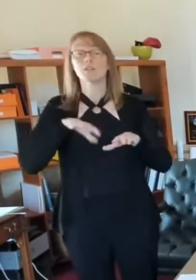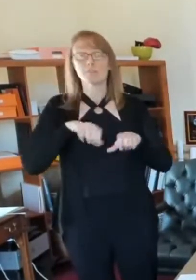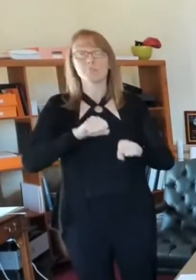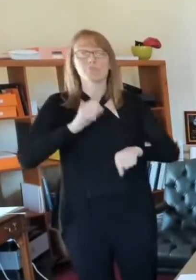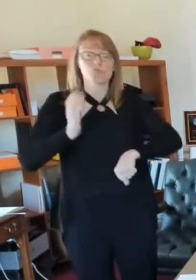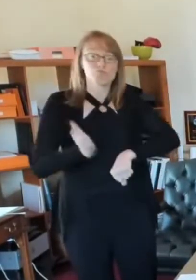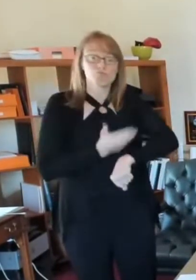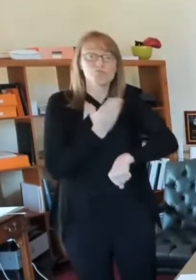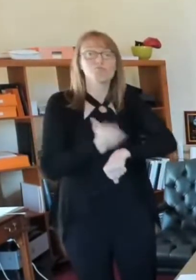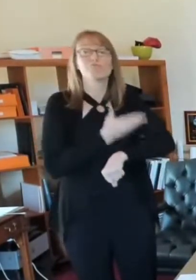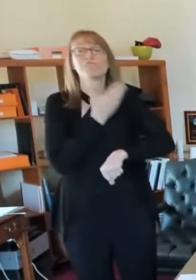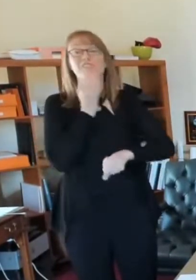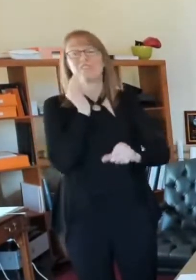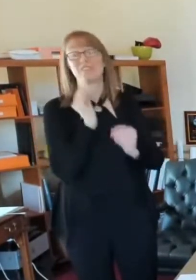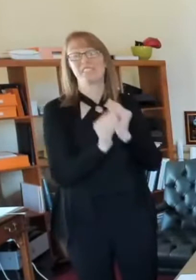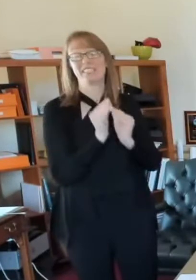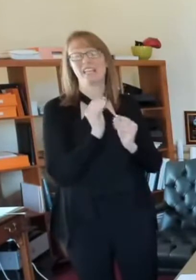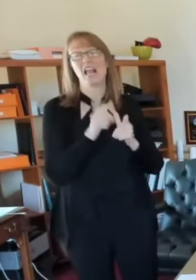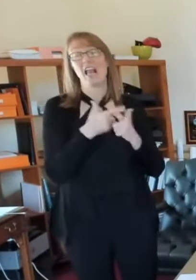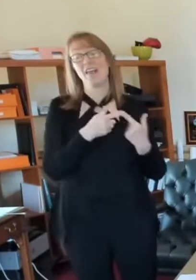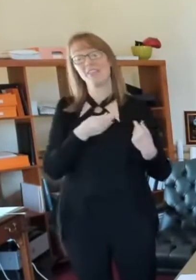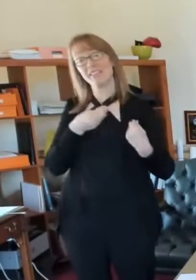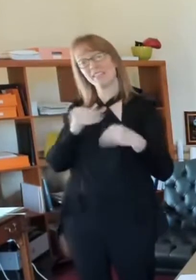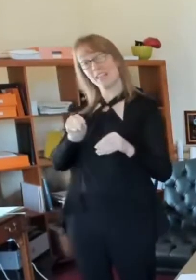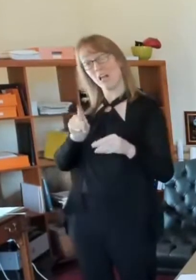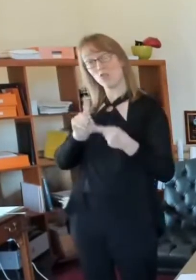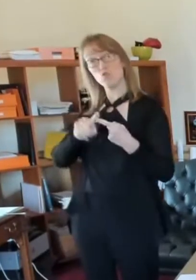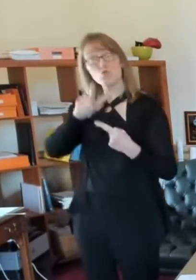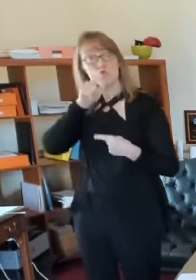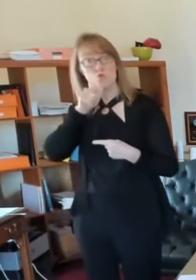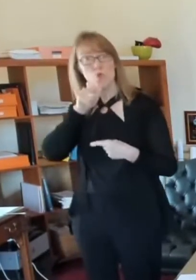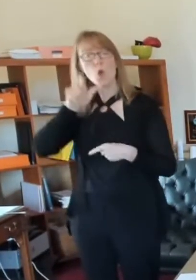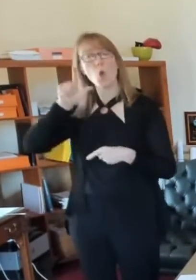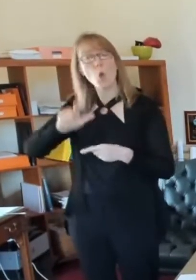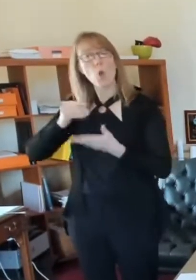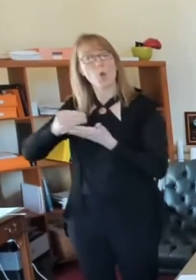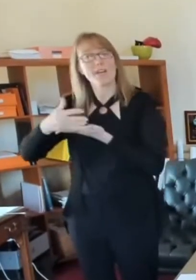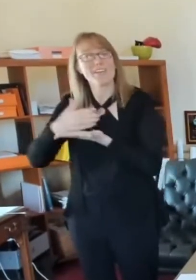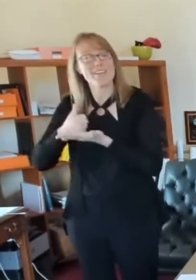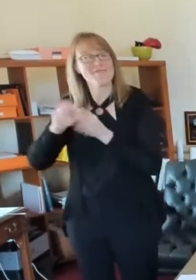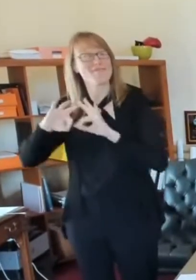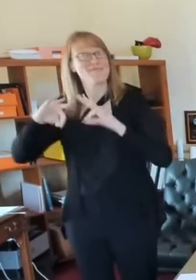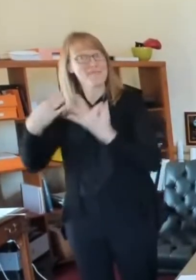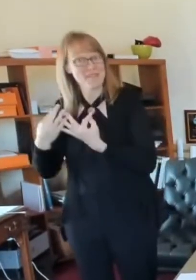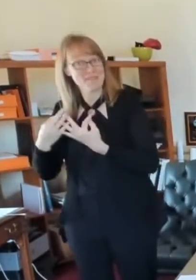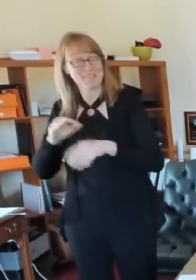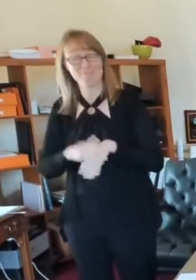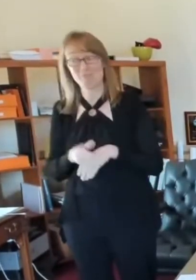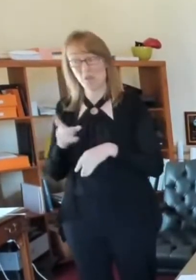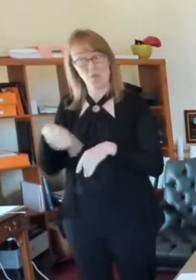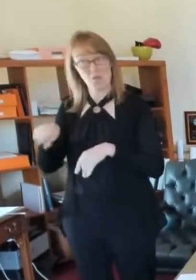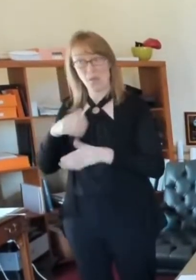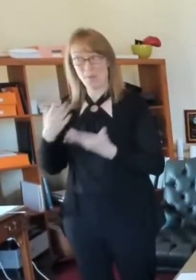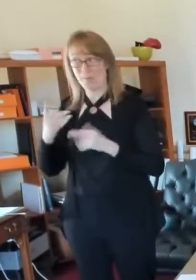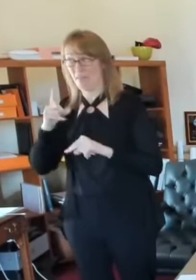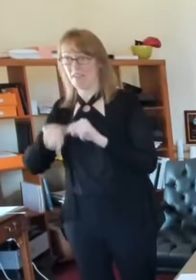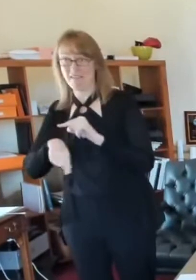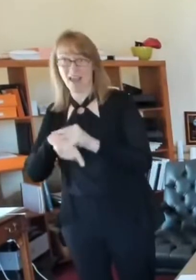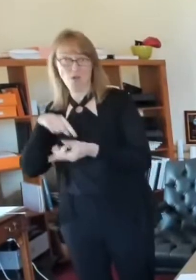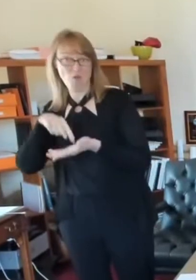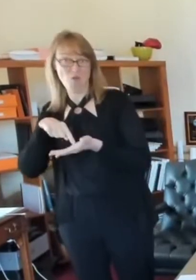selling them to a low-income family who might otherwise not have the ability to buy that